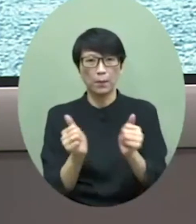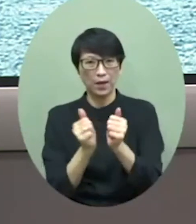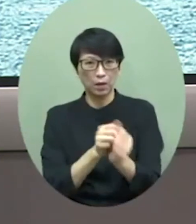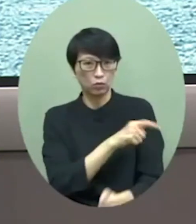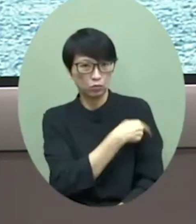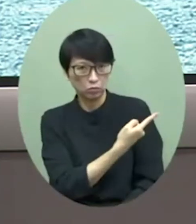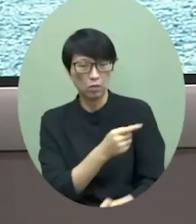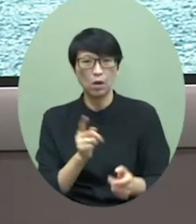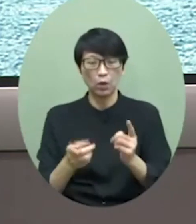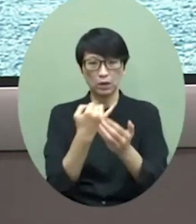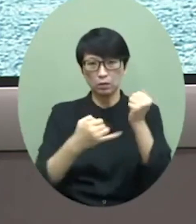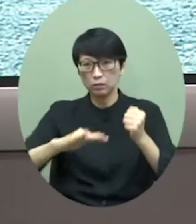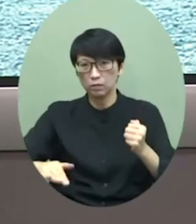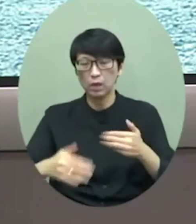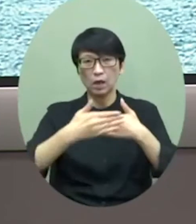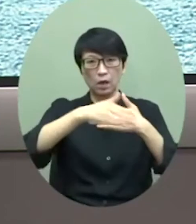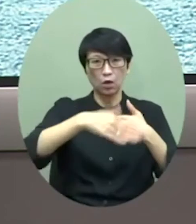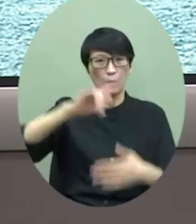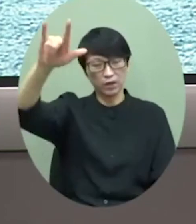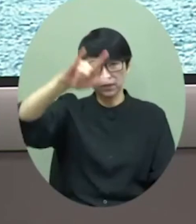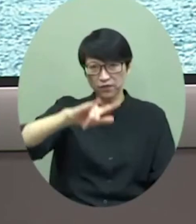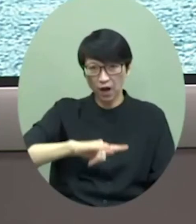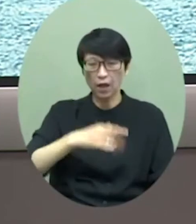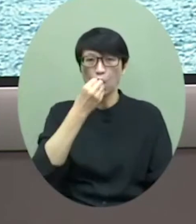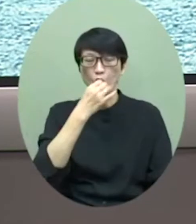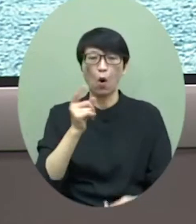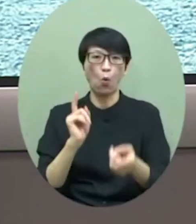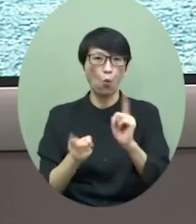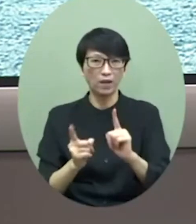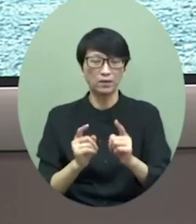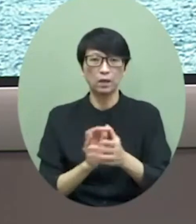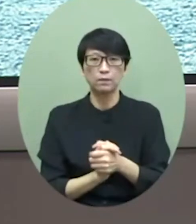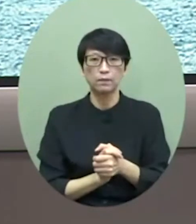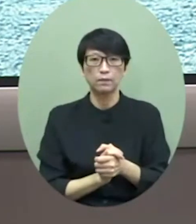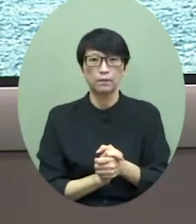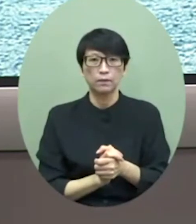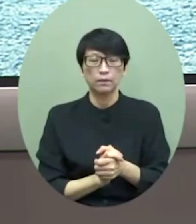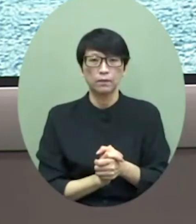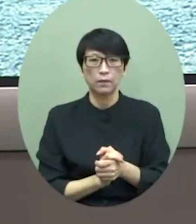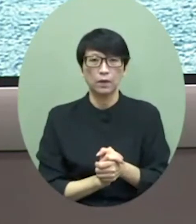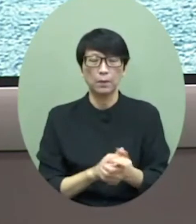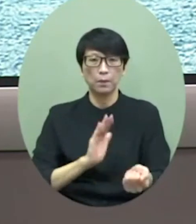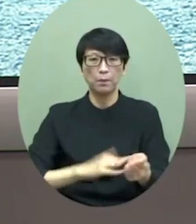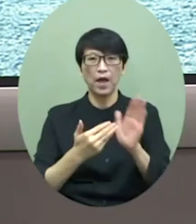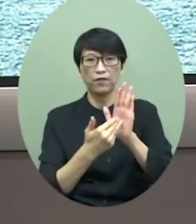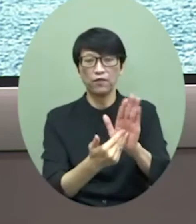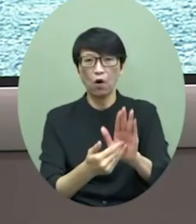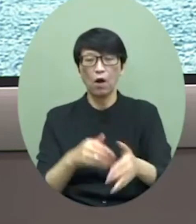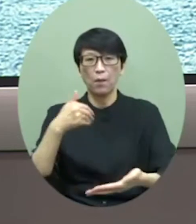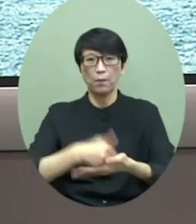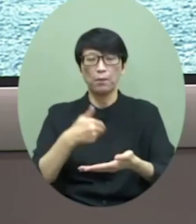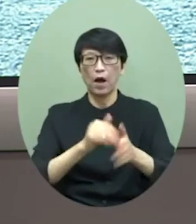them are Hong Kong residents. It's probably some students or